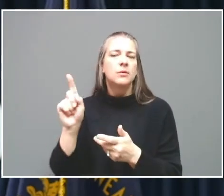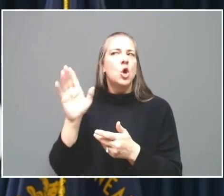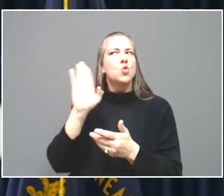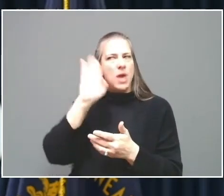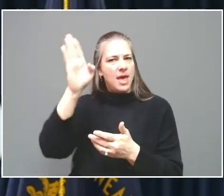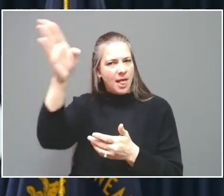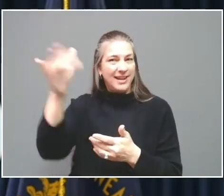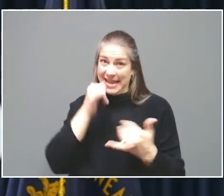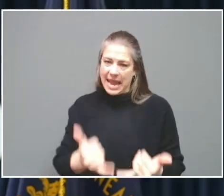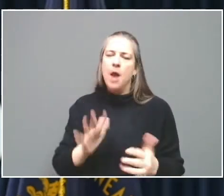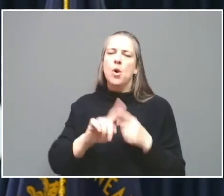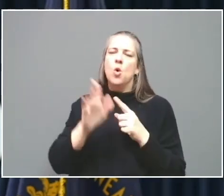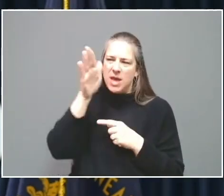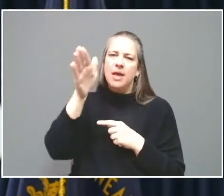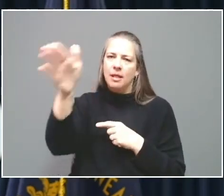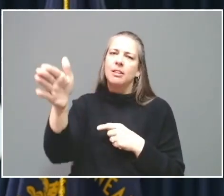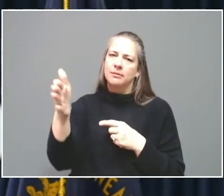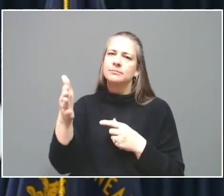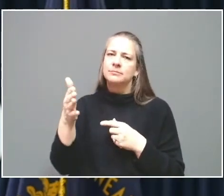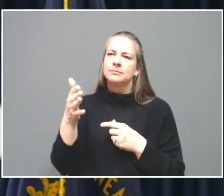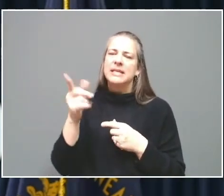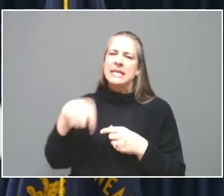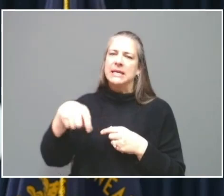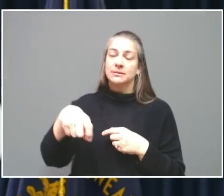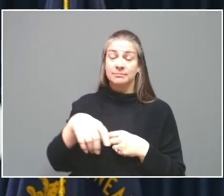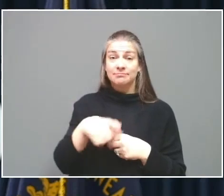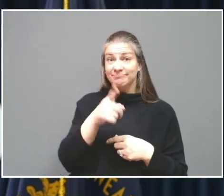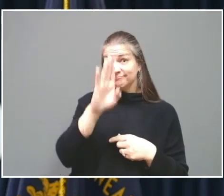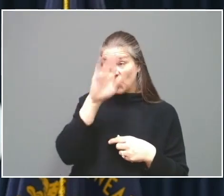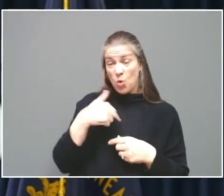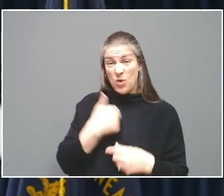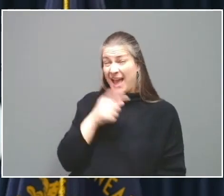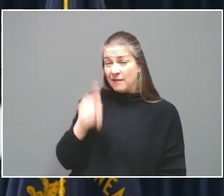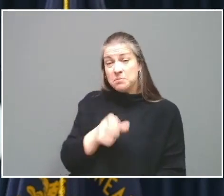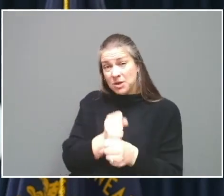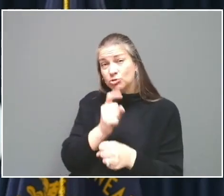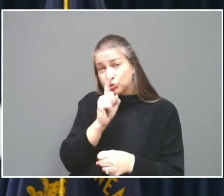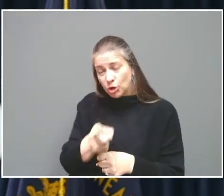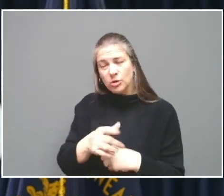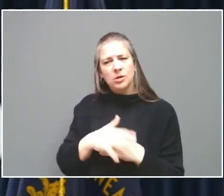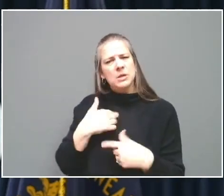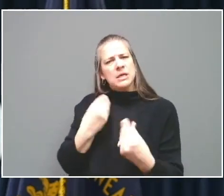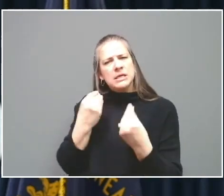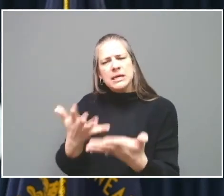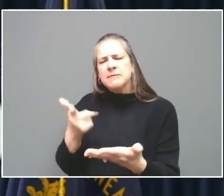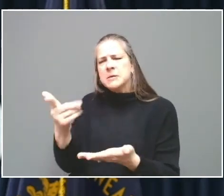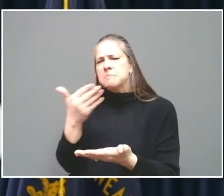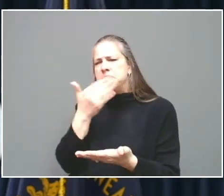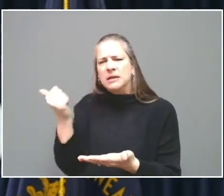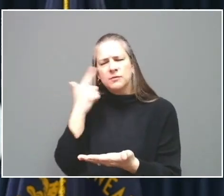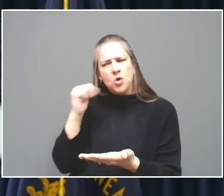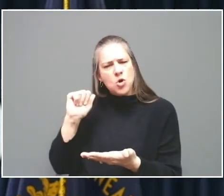I know that we have to rise to the challenge of ensuring that we can provide the very best for all of